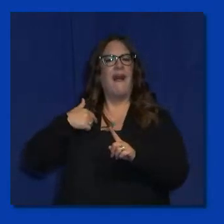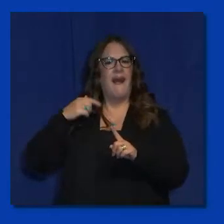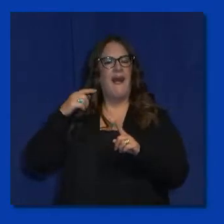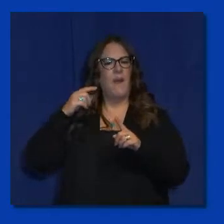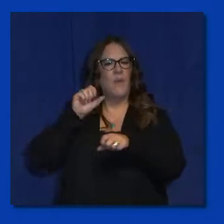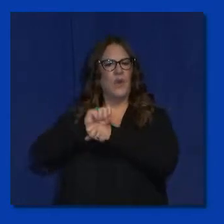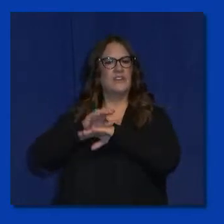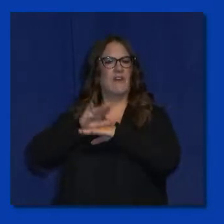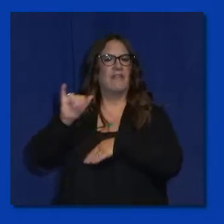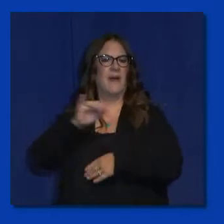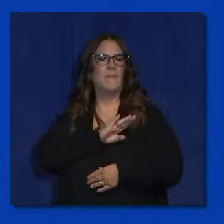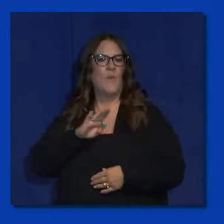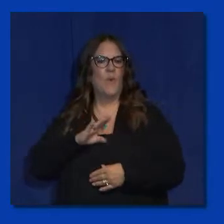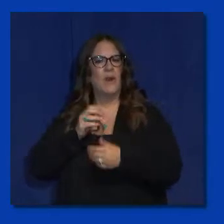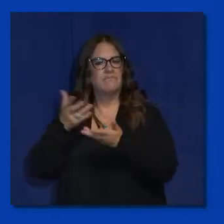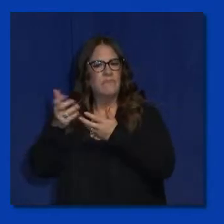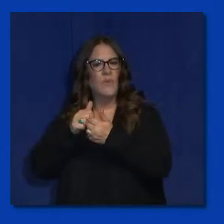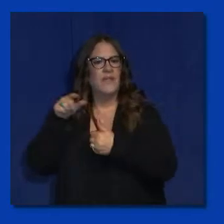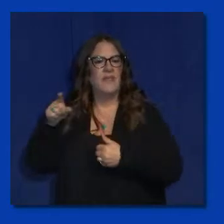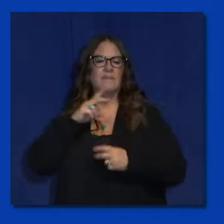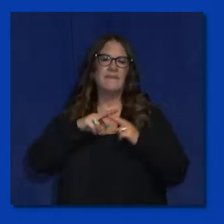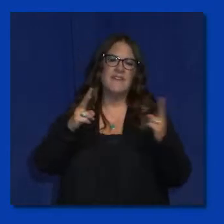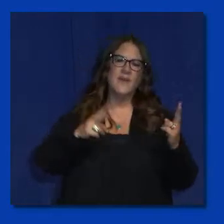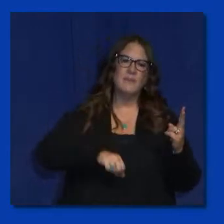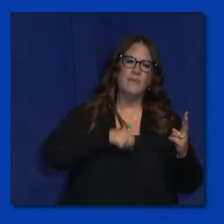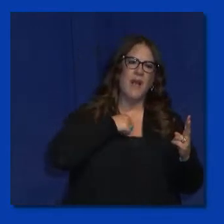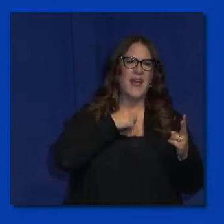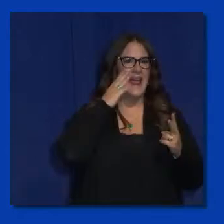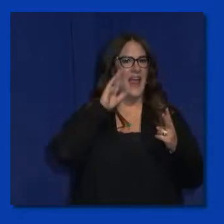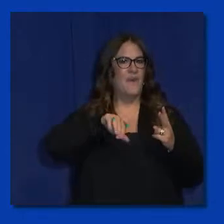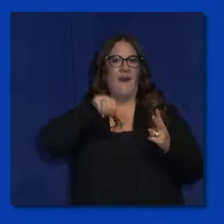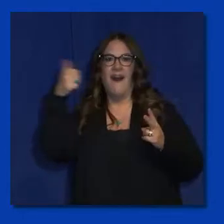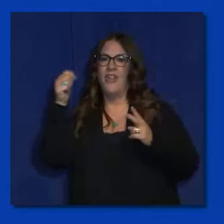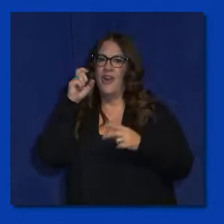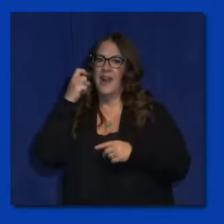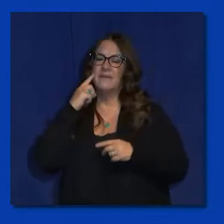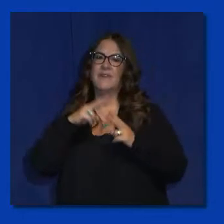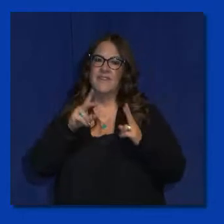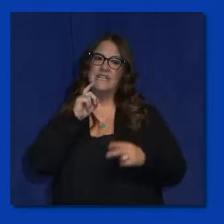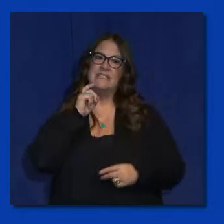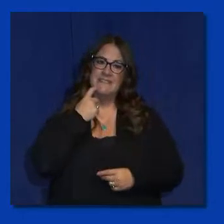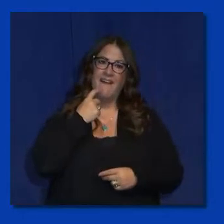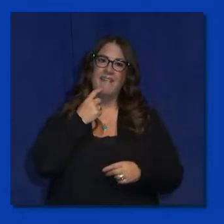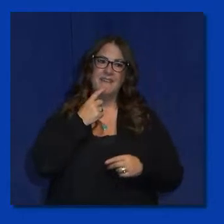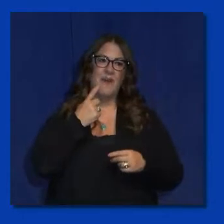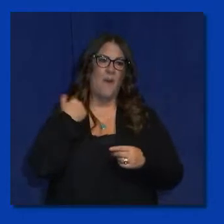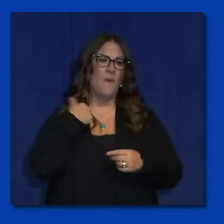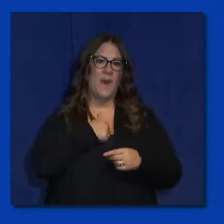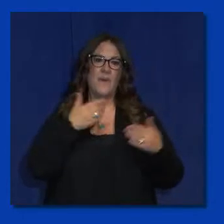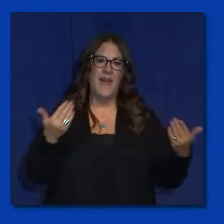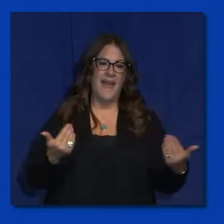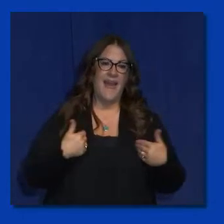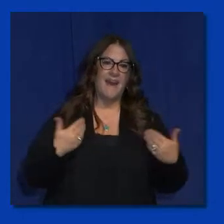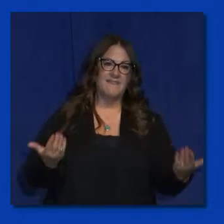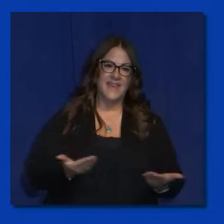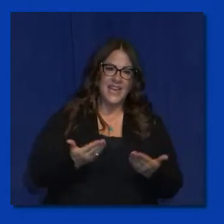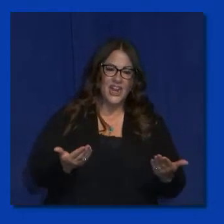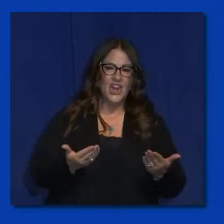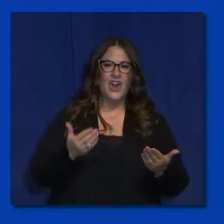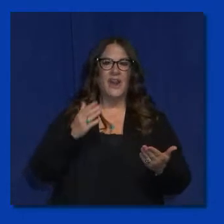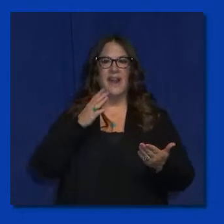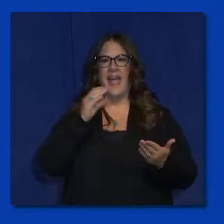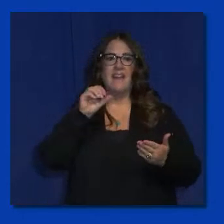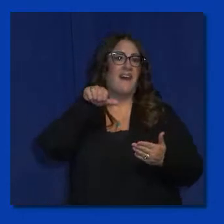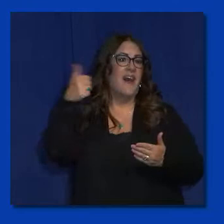but it's a point of real pride, and I know envy of every governor in this country, and for that matter, every leader around the world,